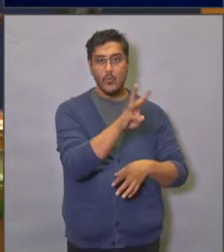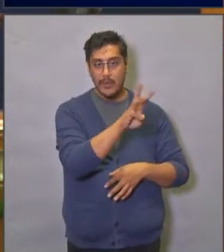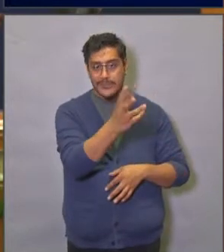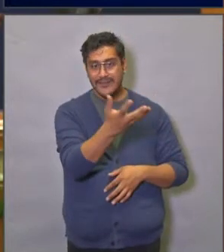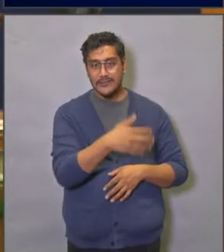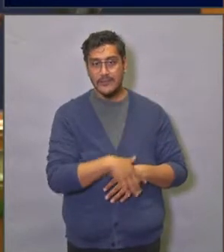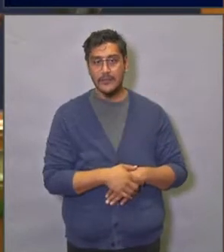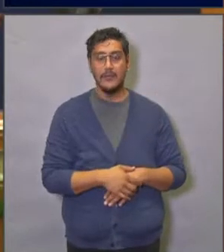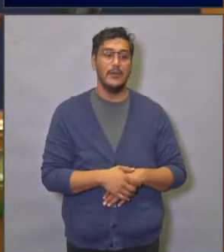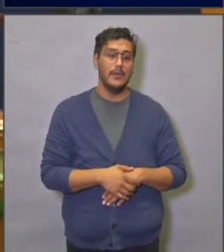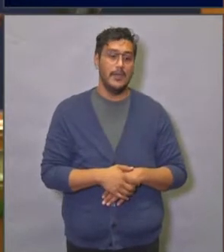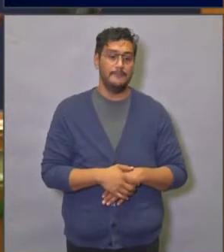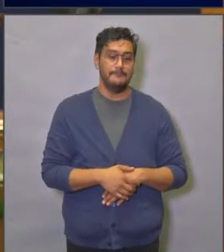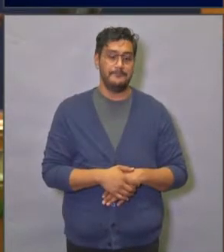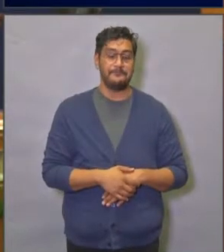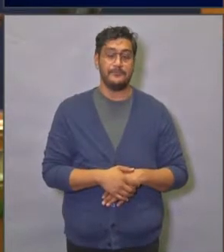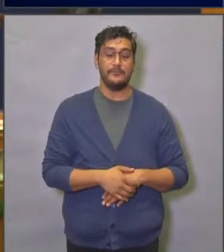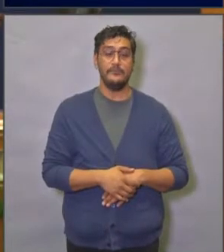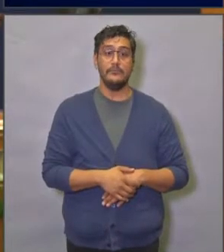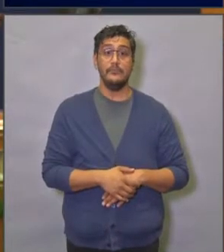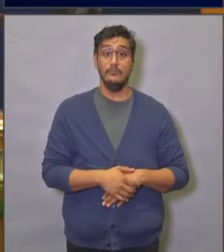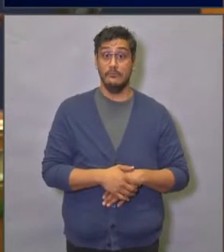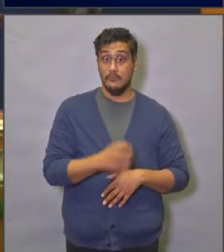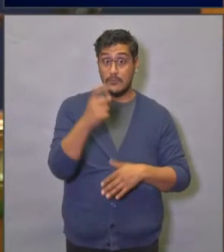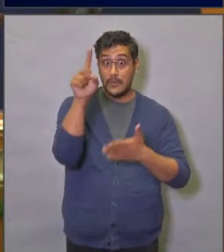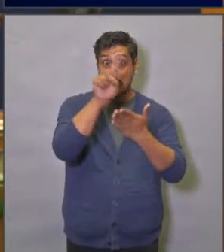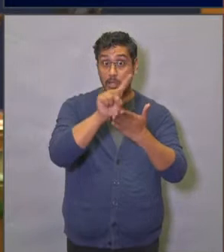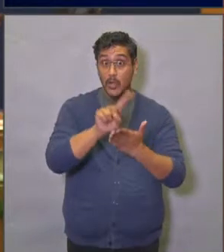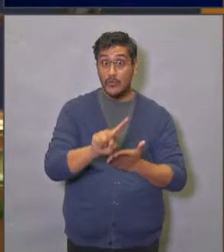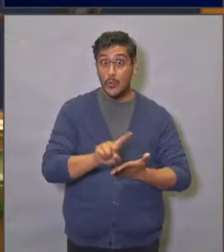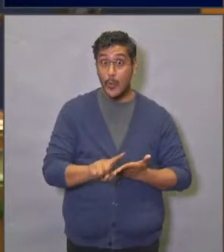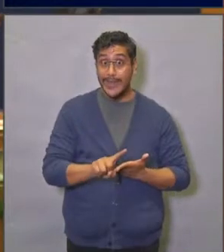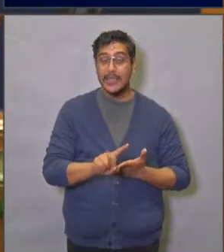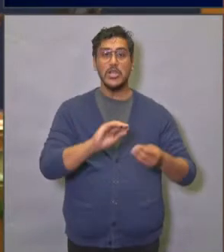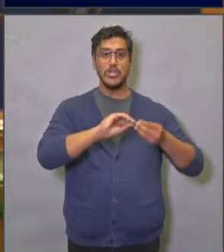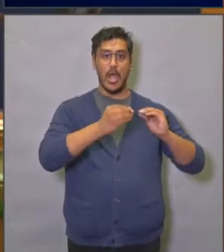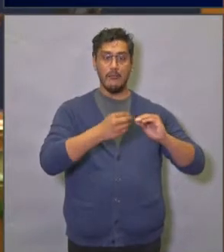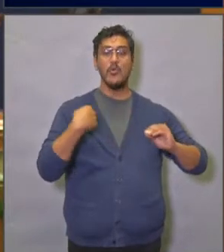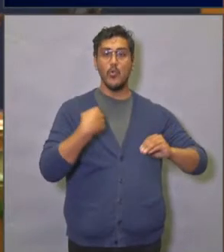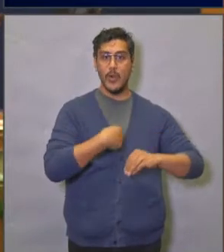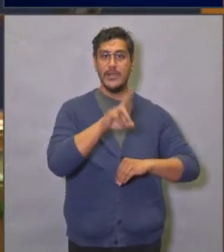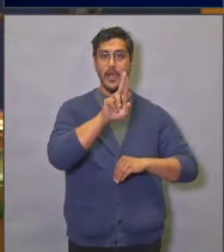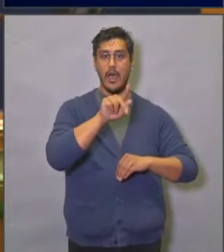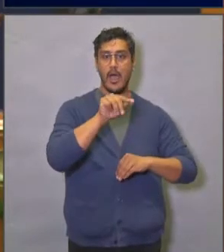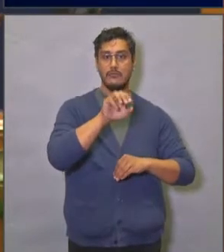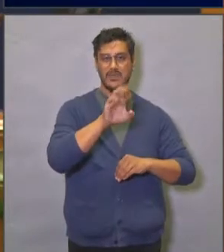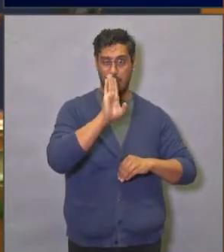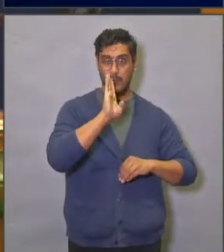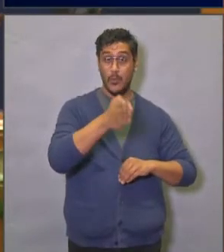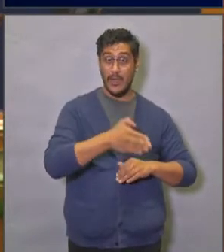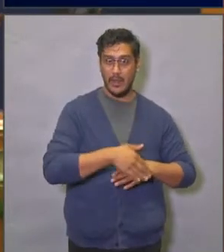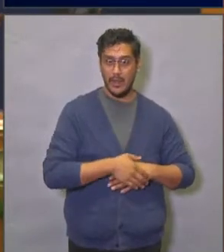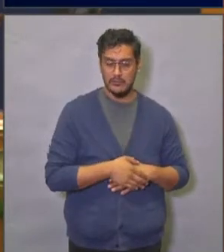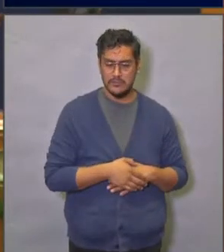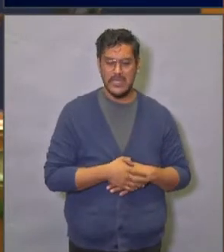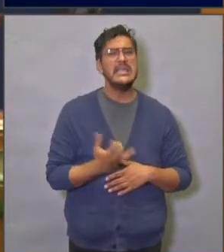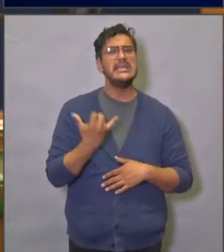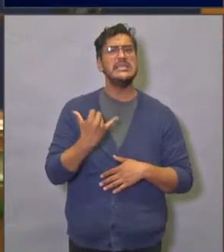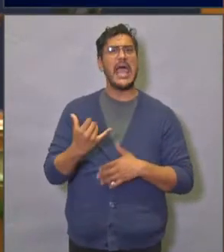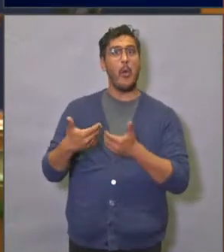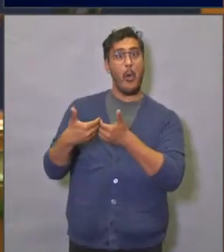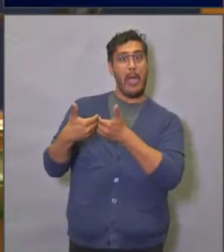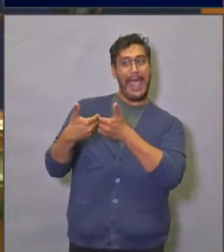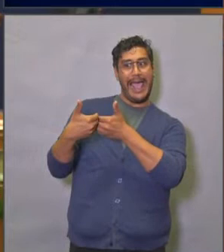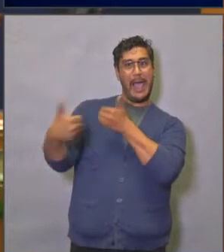And then you should look for it getting updated on a weekly basis. In terms of the question of abstinence